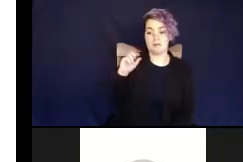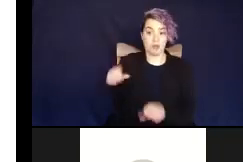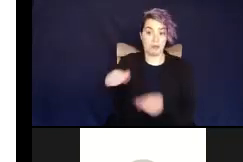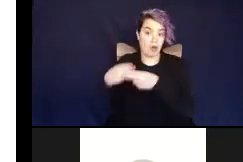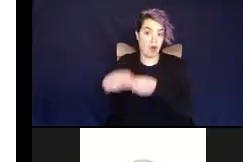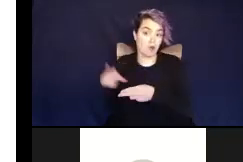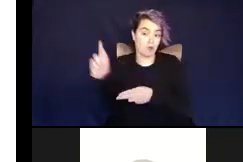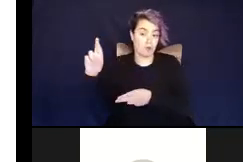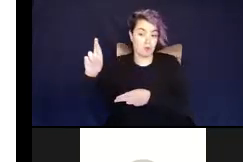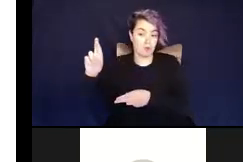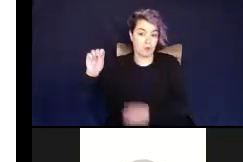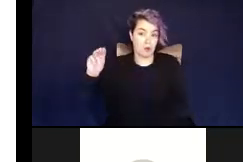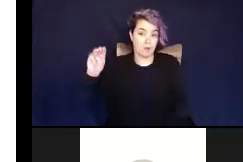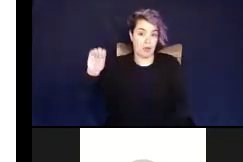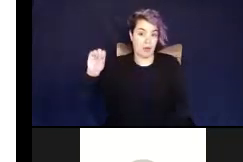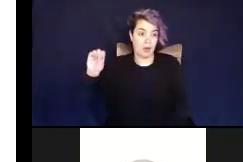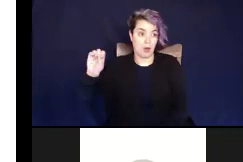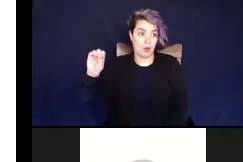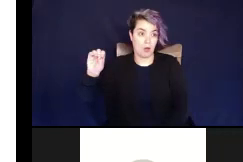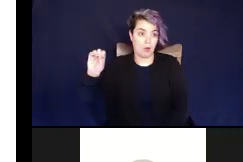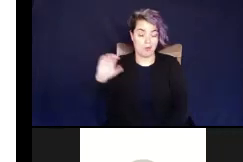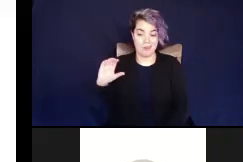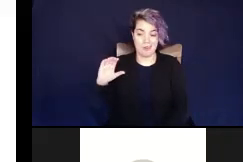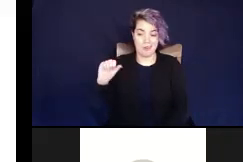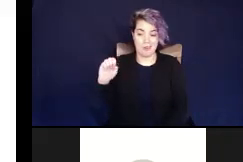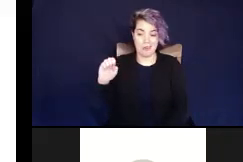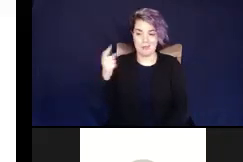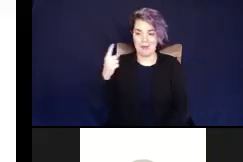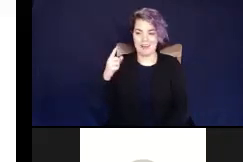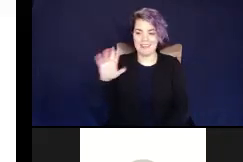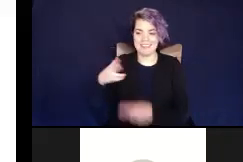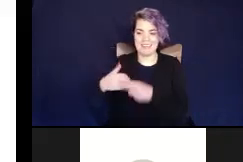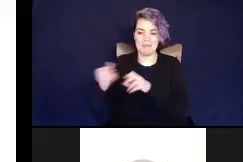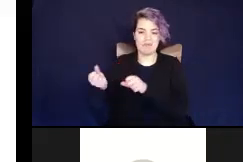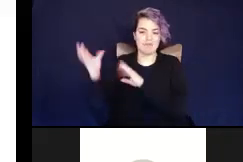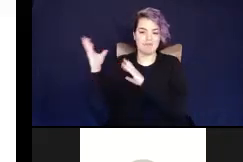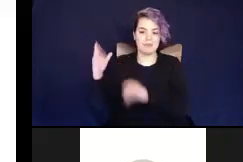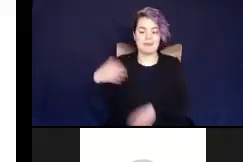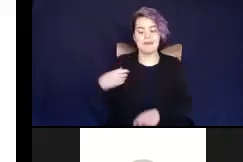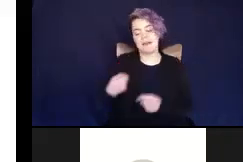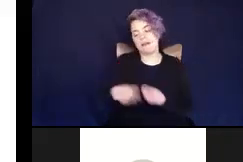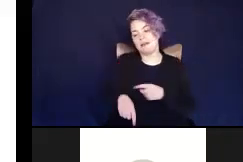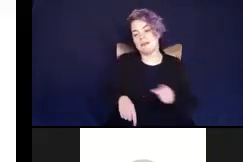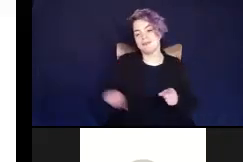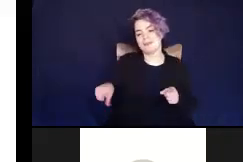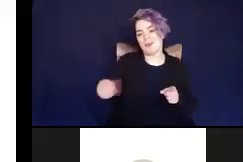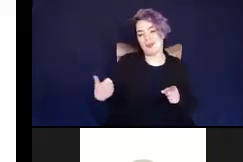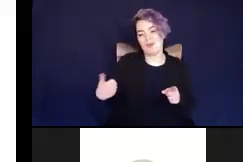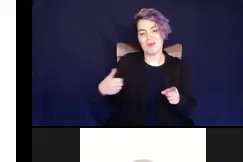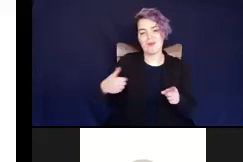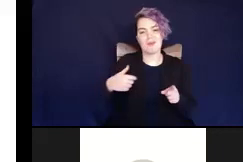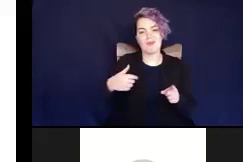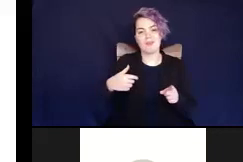but nobody then knows what you're talking about anymore when you say Romeo, because like Olmstead, it